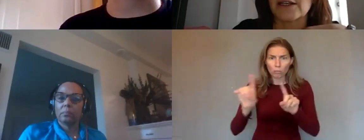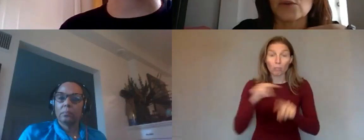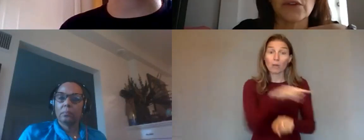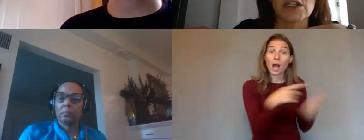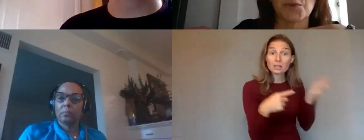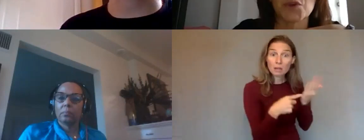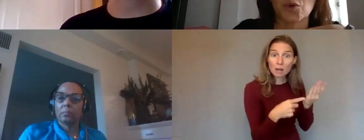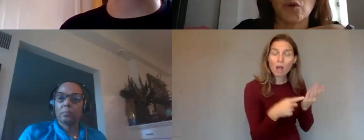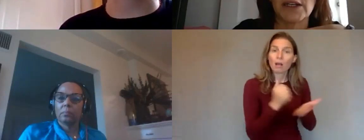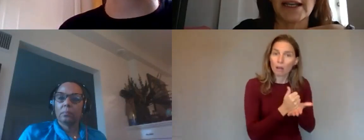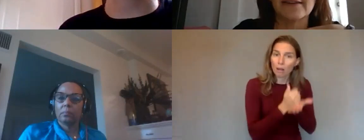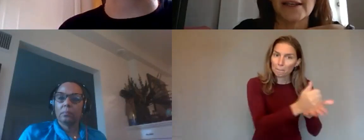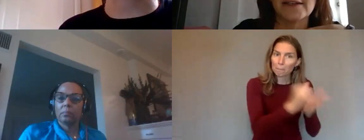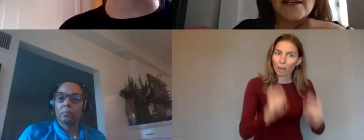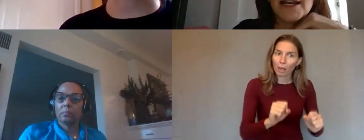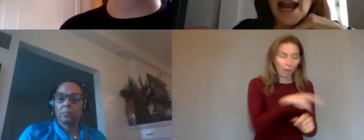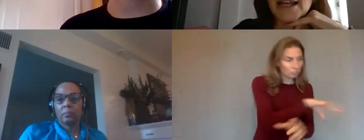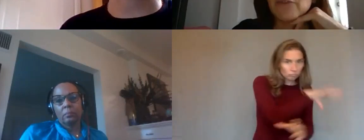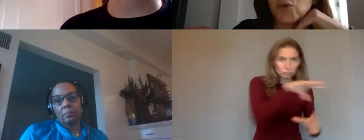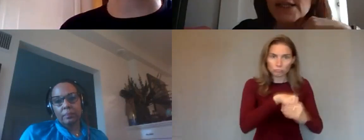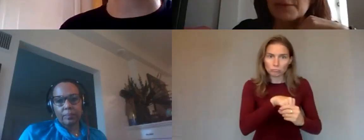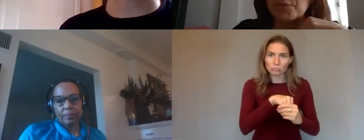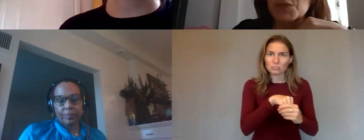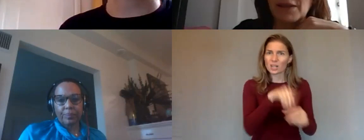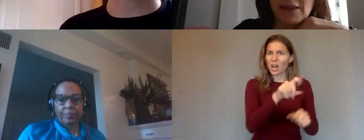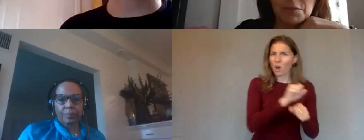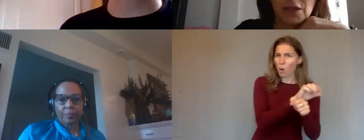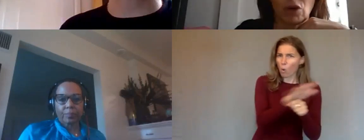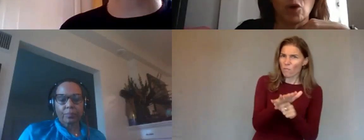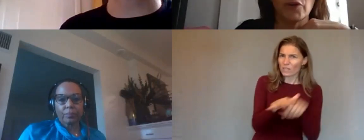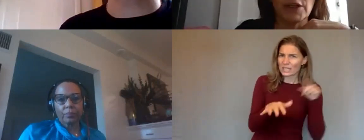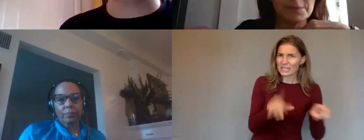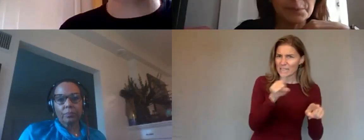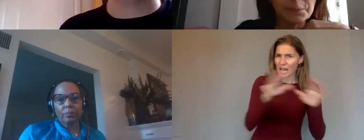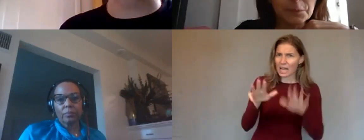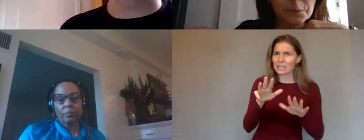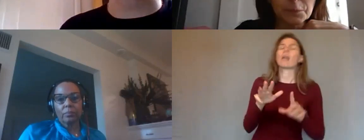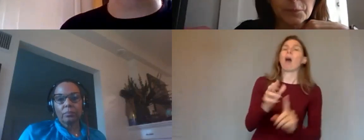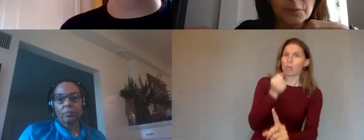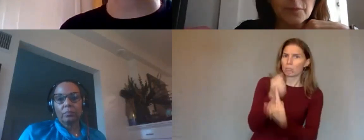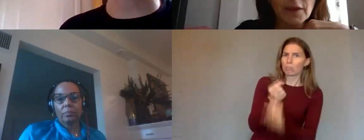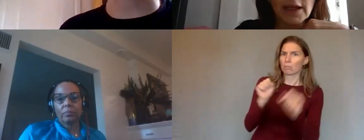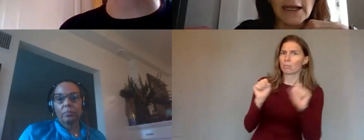ongoing and inclusive response to COVID-19 and influence the post-pandemic recovery